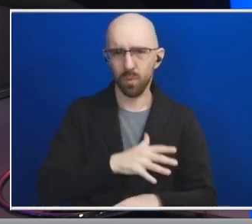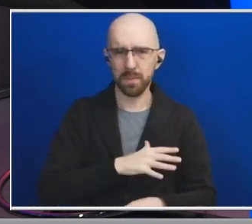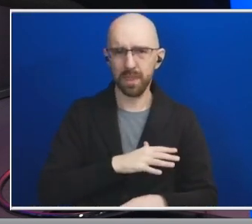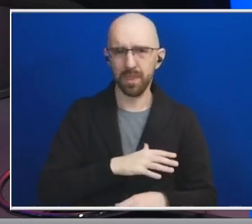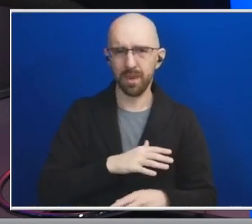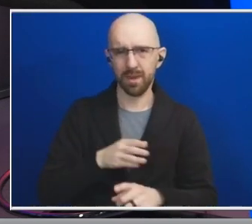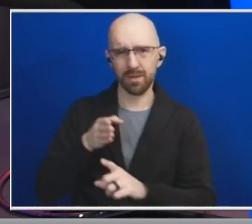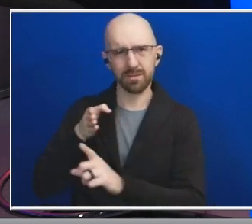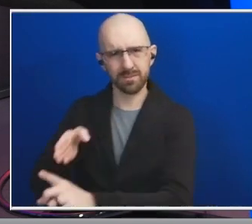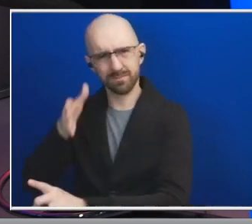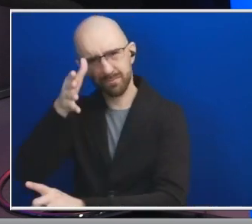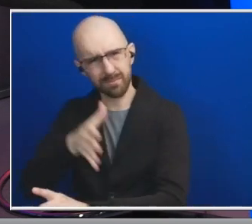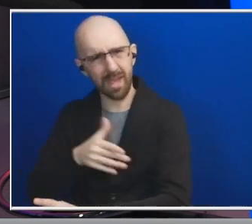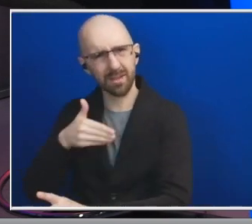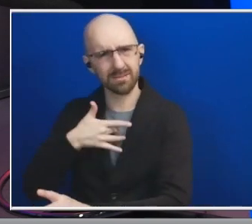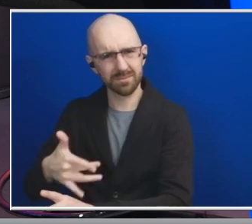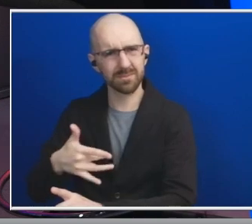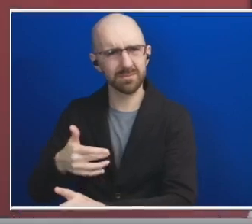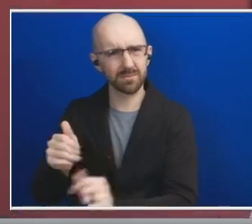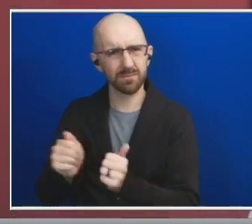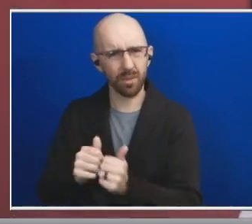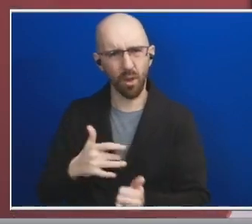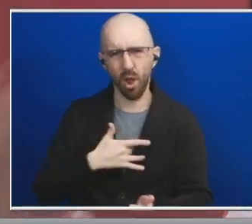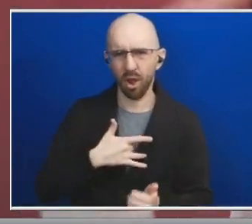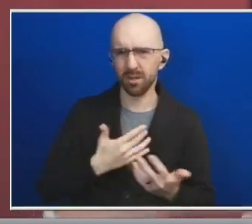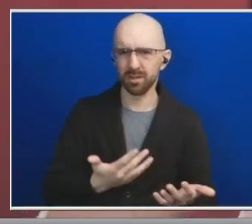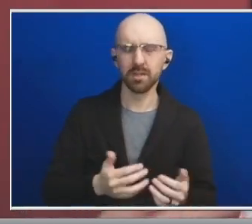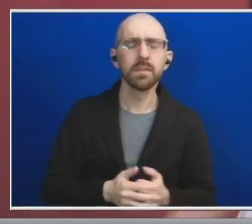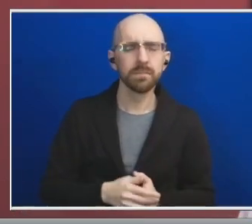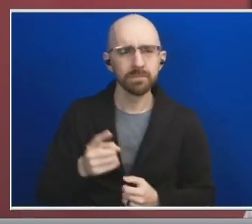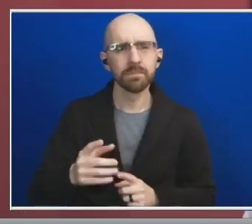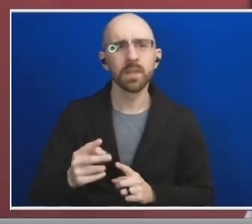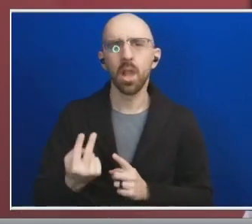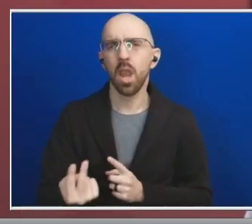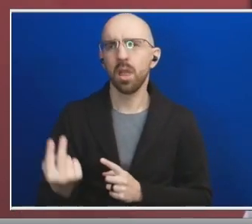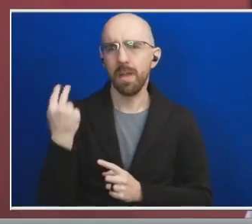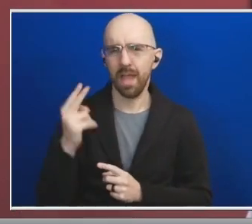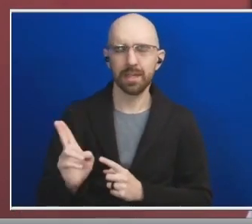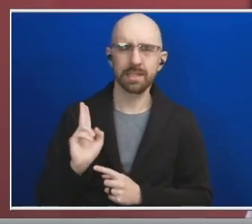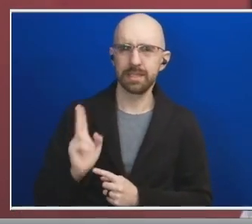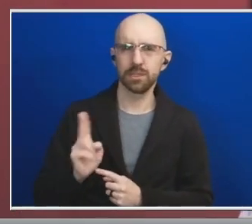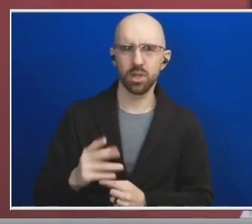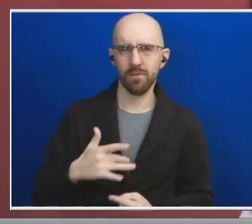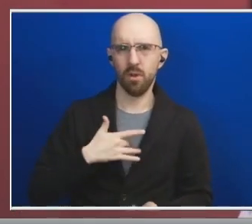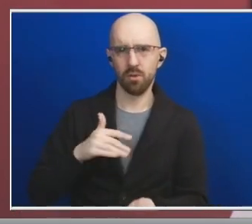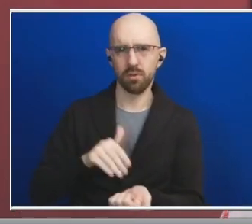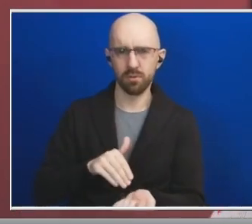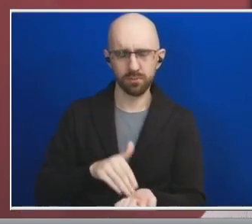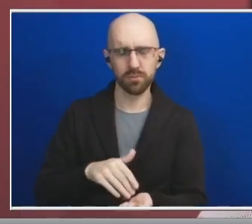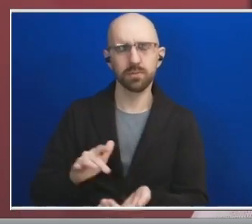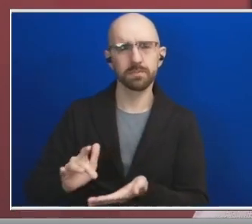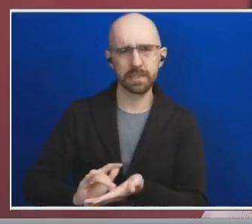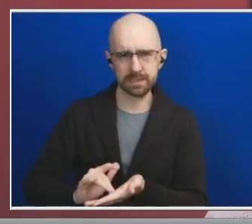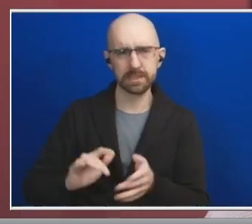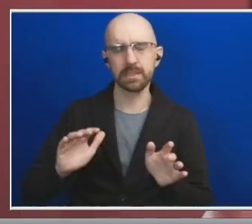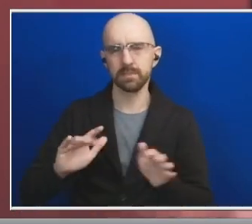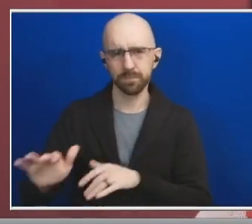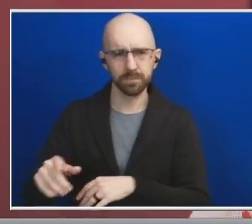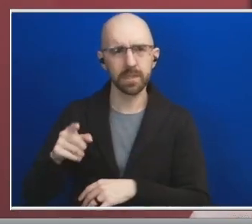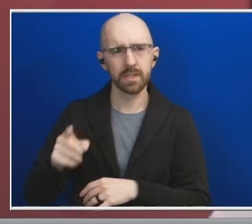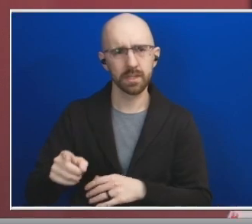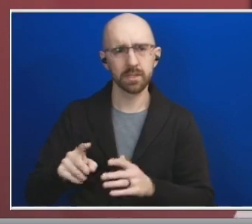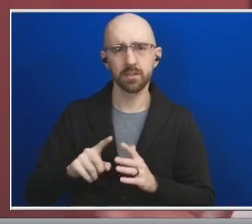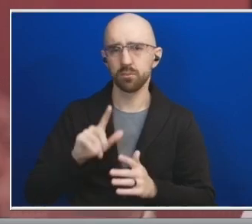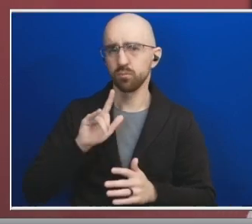when it comes to women's hearts? Well, if you kind of look back at the history of cardiology and the history of medicine, they started really with, you